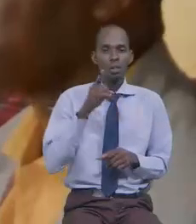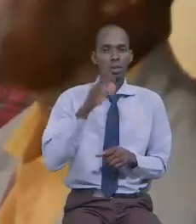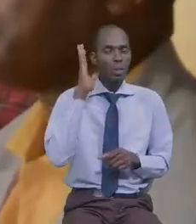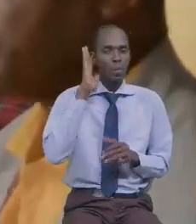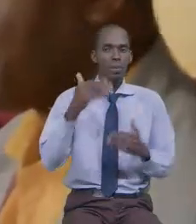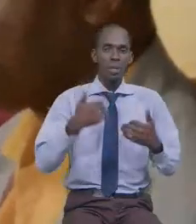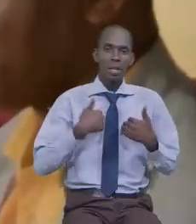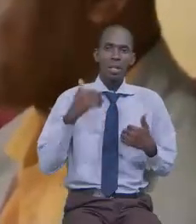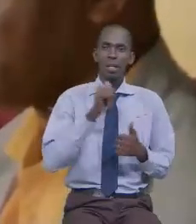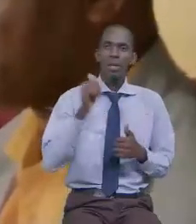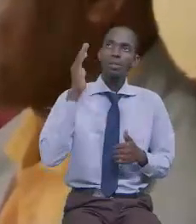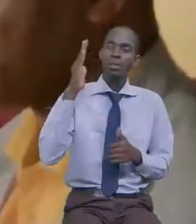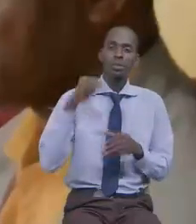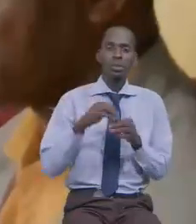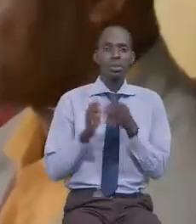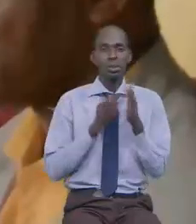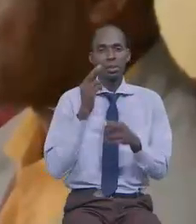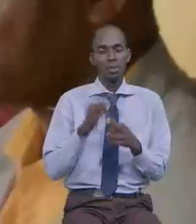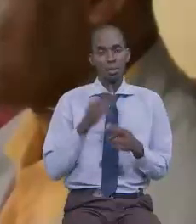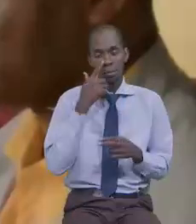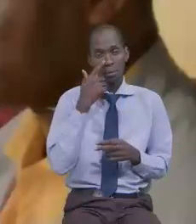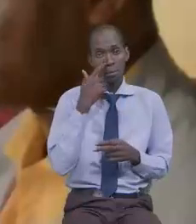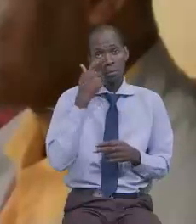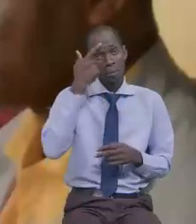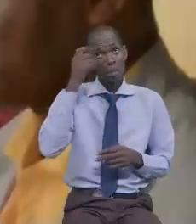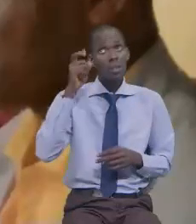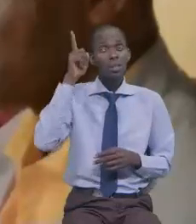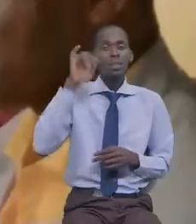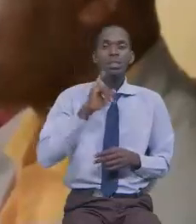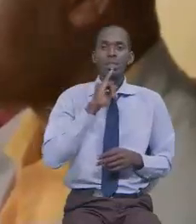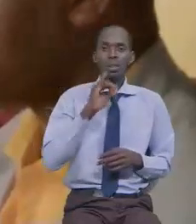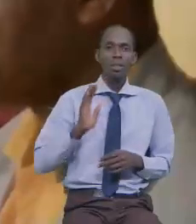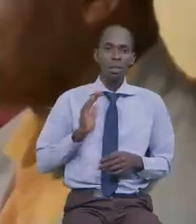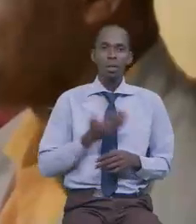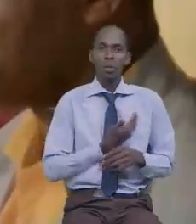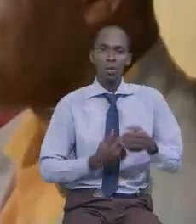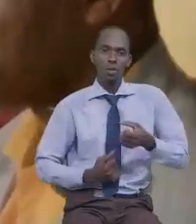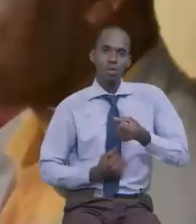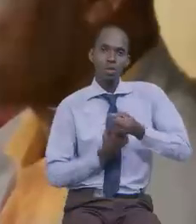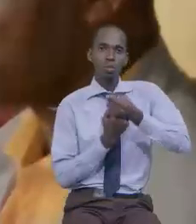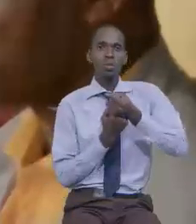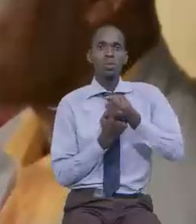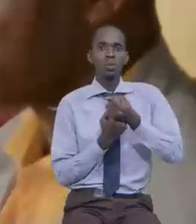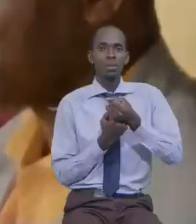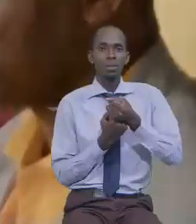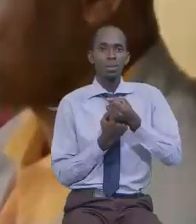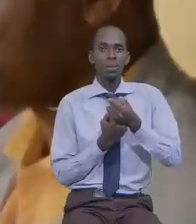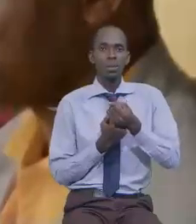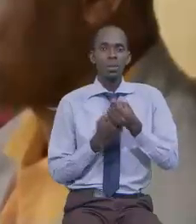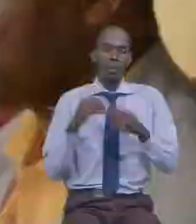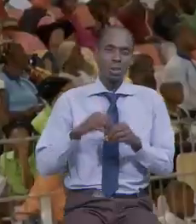testimony. Because he is our circle, our support in